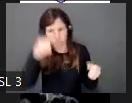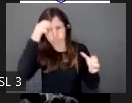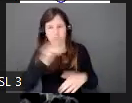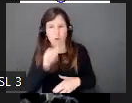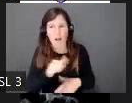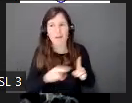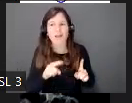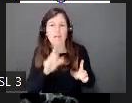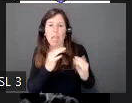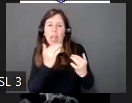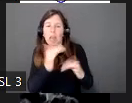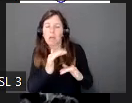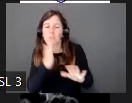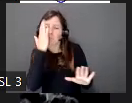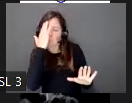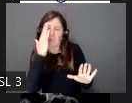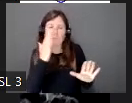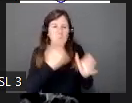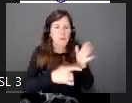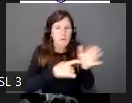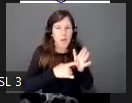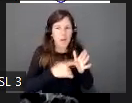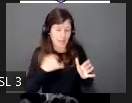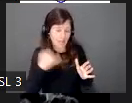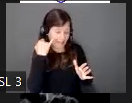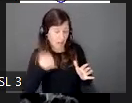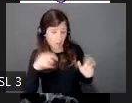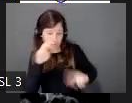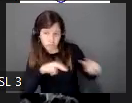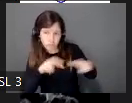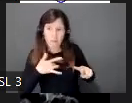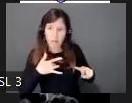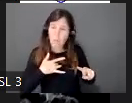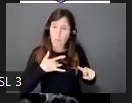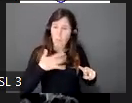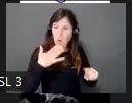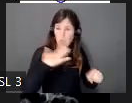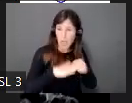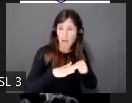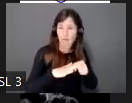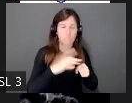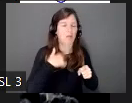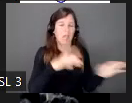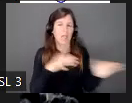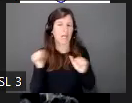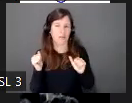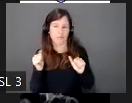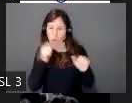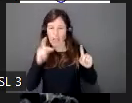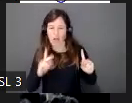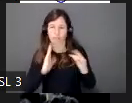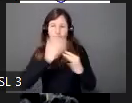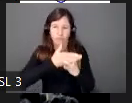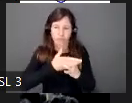on to not take any interventions. The new model, the officer and an impact Canadian mental